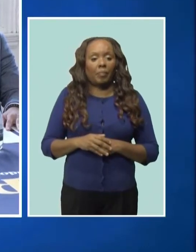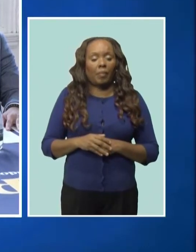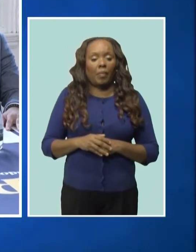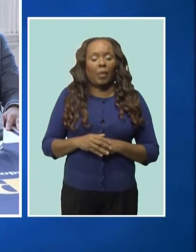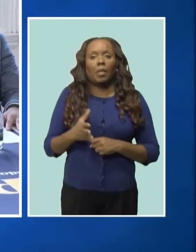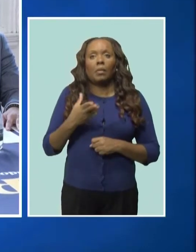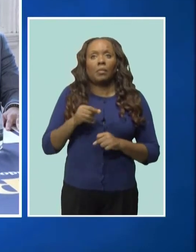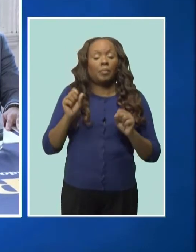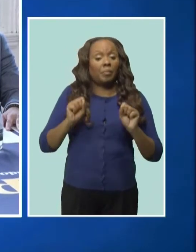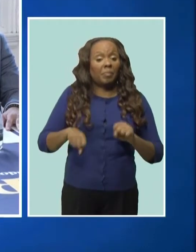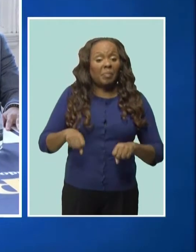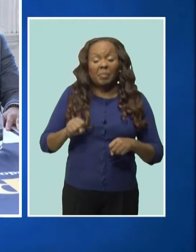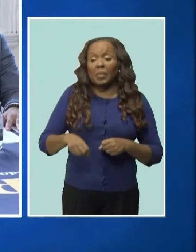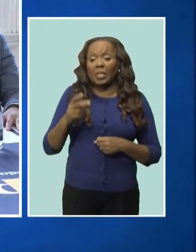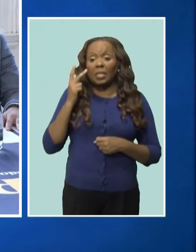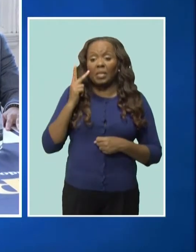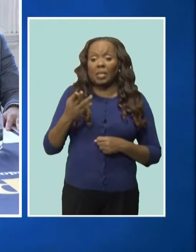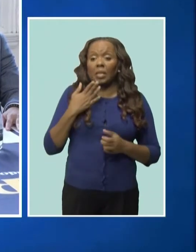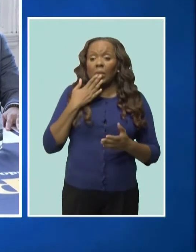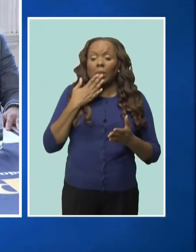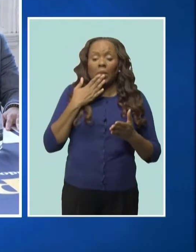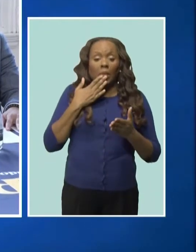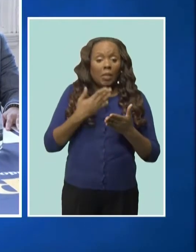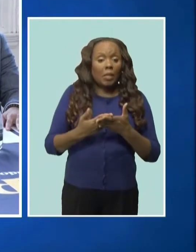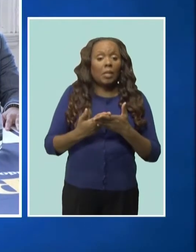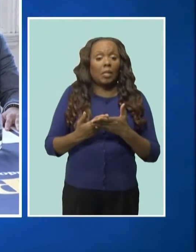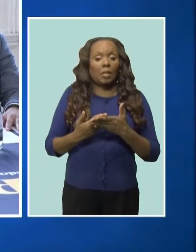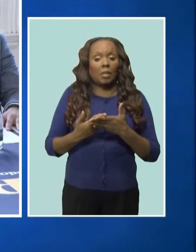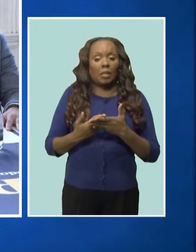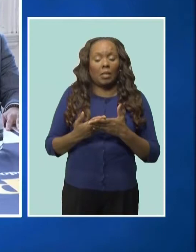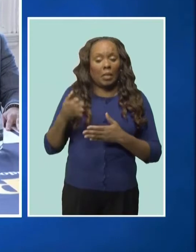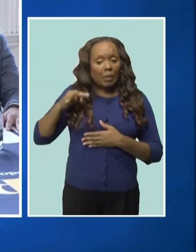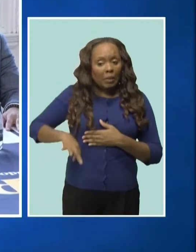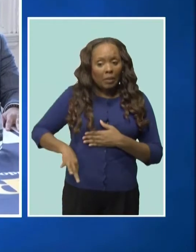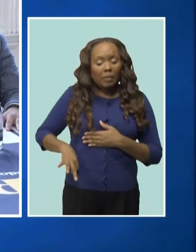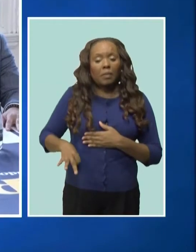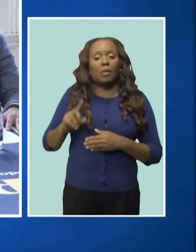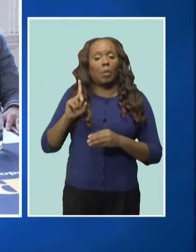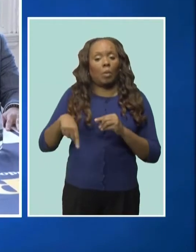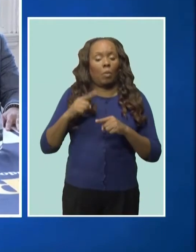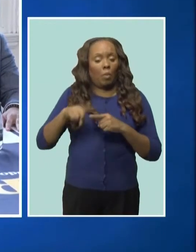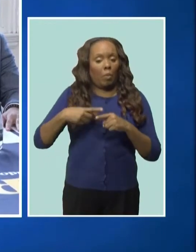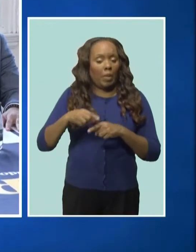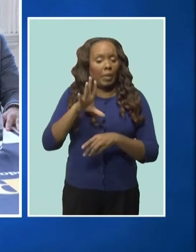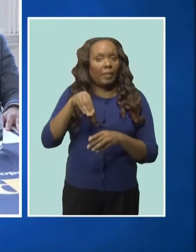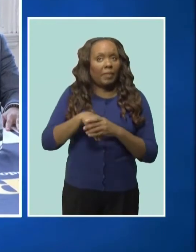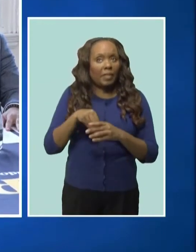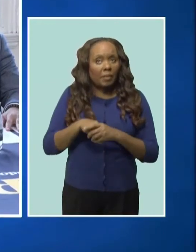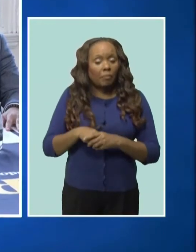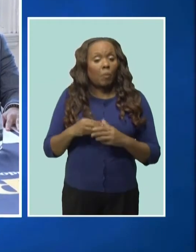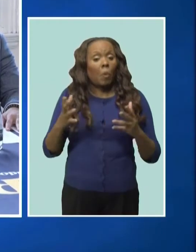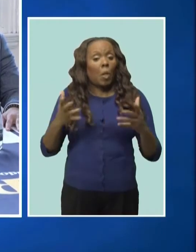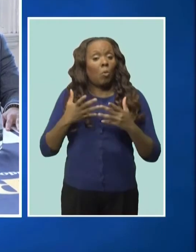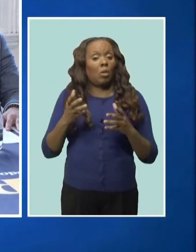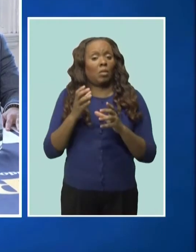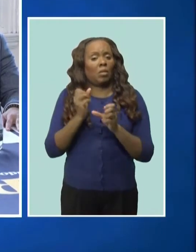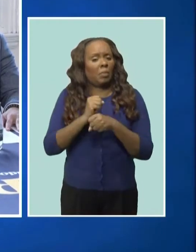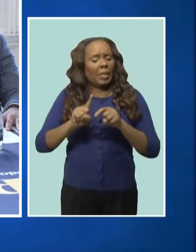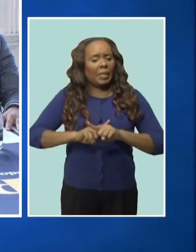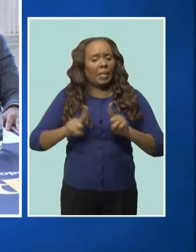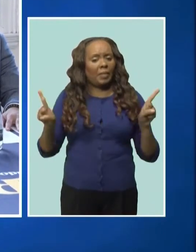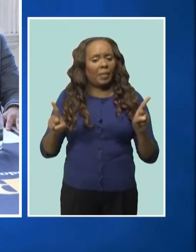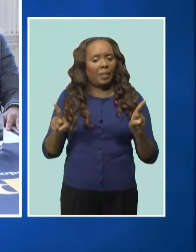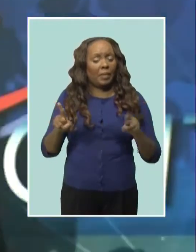return, as I said, where we invest and how we invest, to be able to make the difference both in Barbados and across the